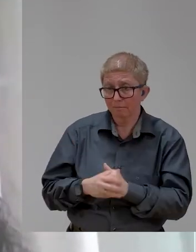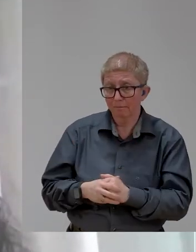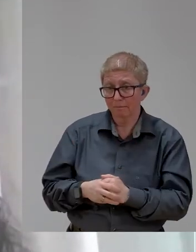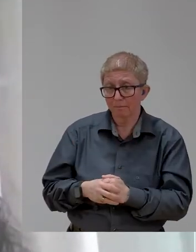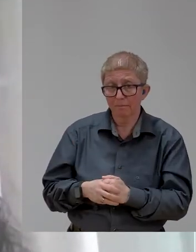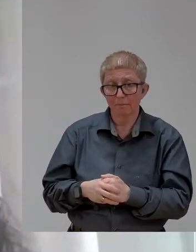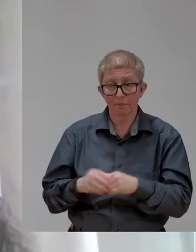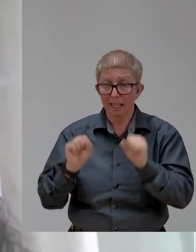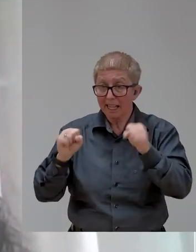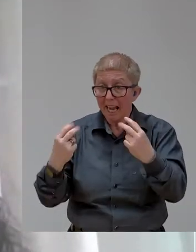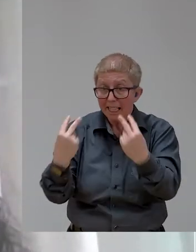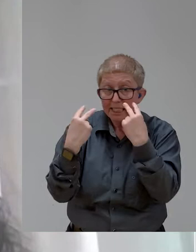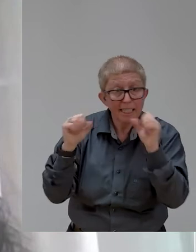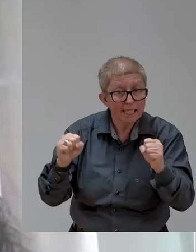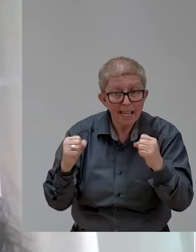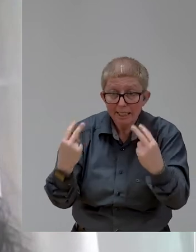Can you see my screen?